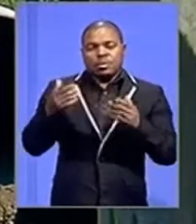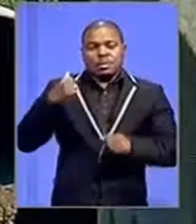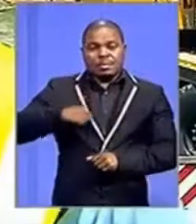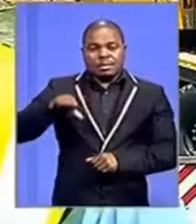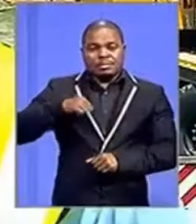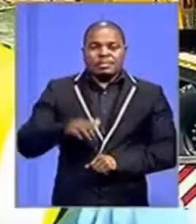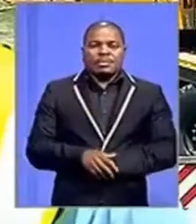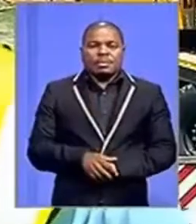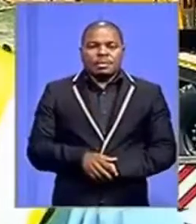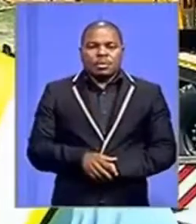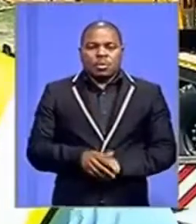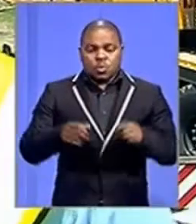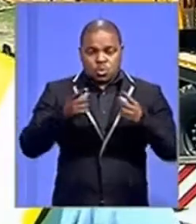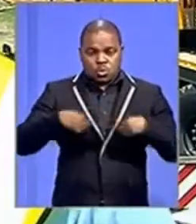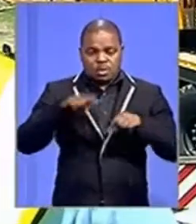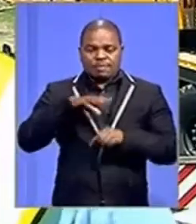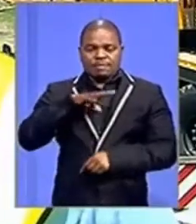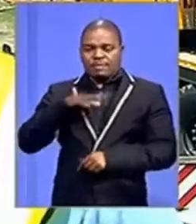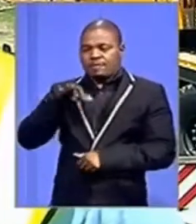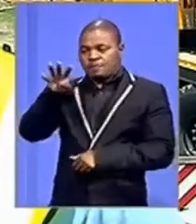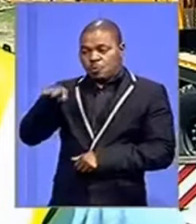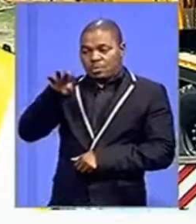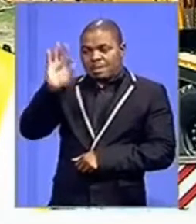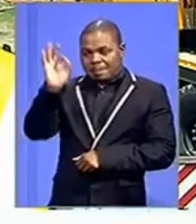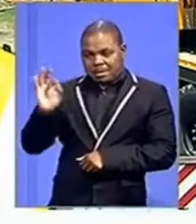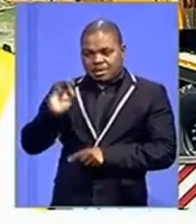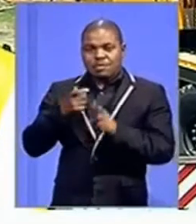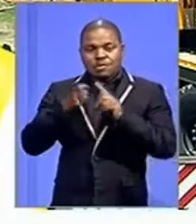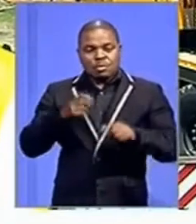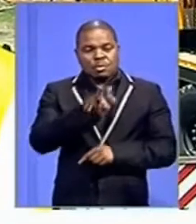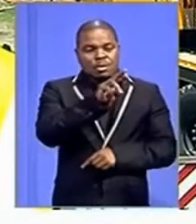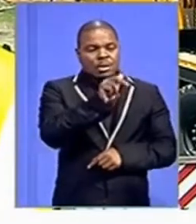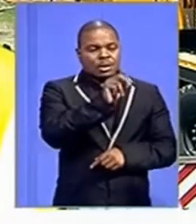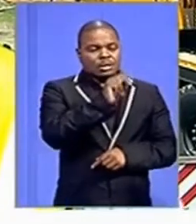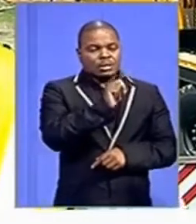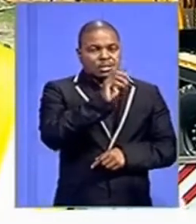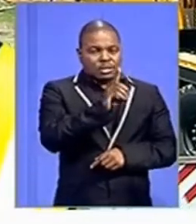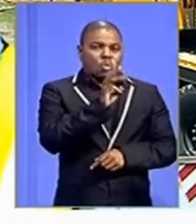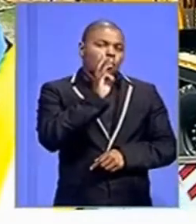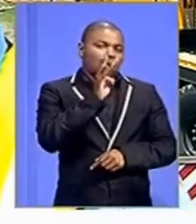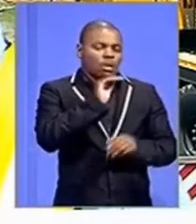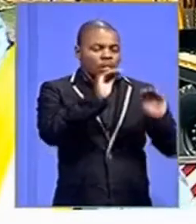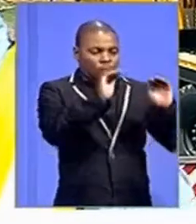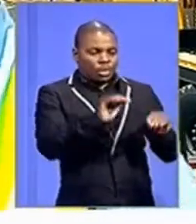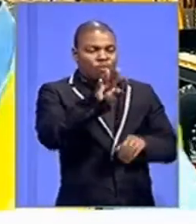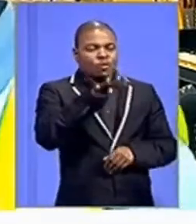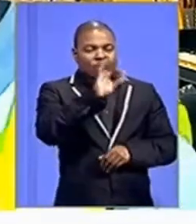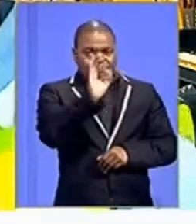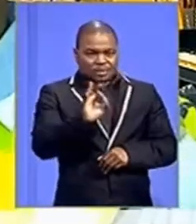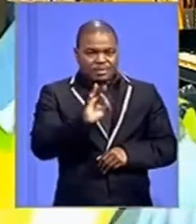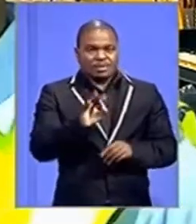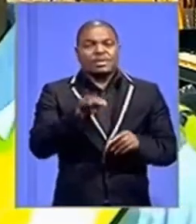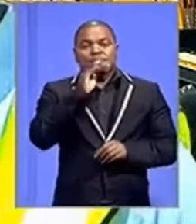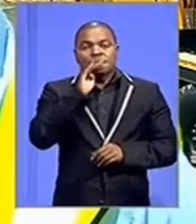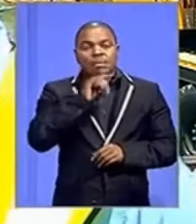selegae. We have reduced only 14% coming from Rand Water. So whilst it's a reduction, the maintenance of